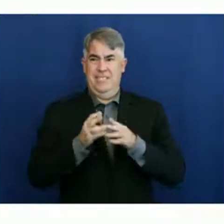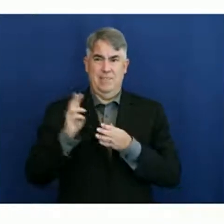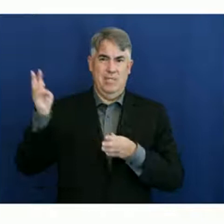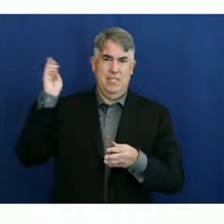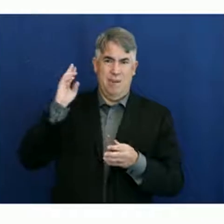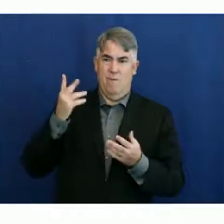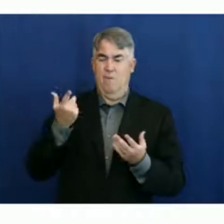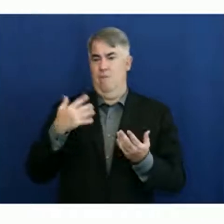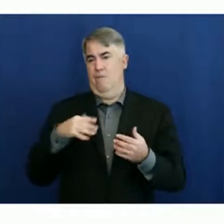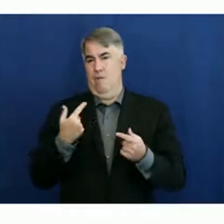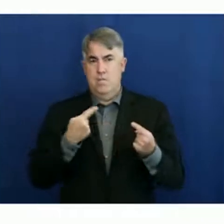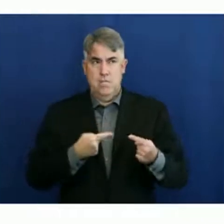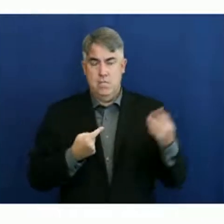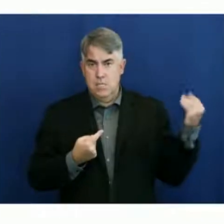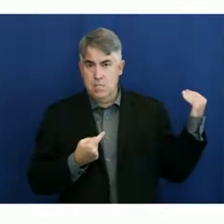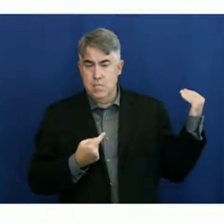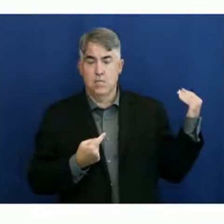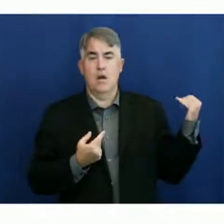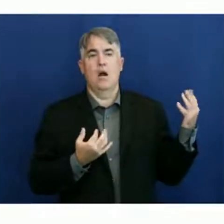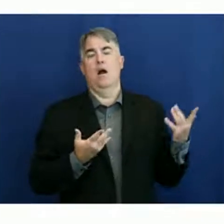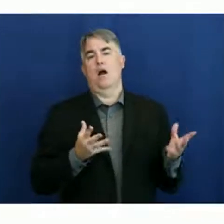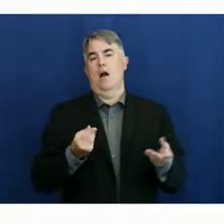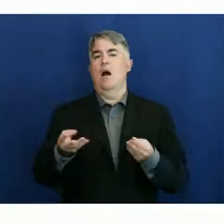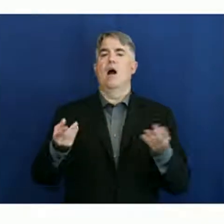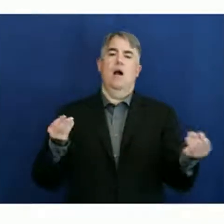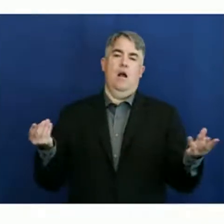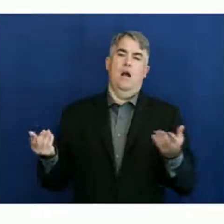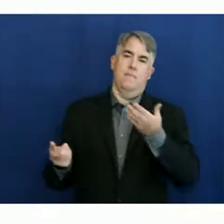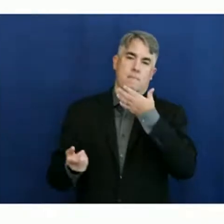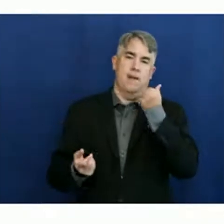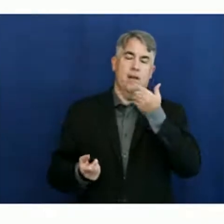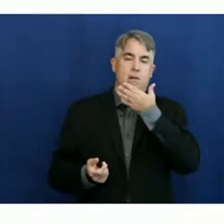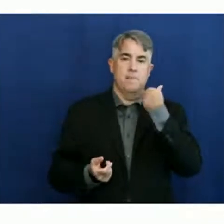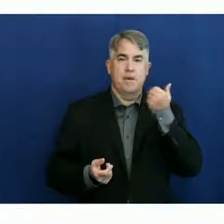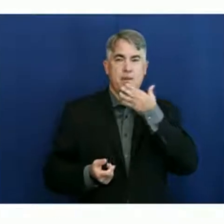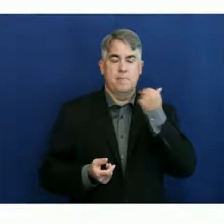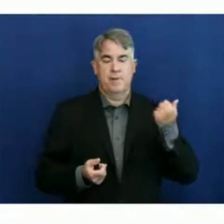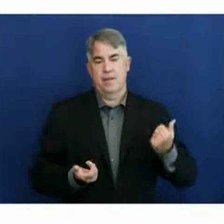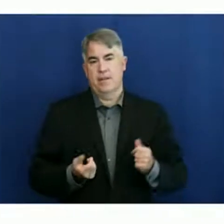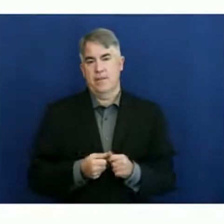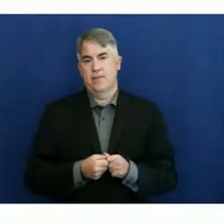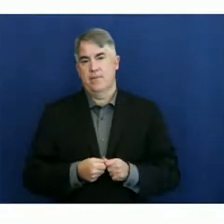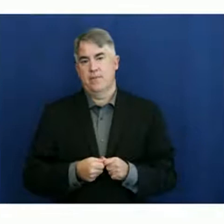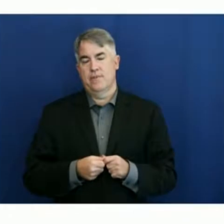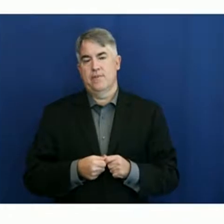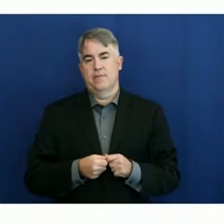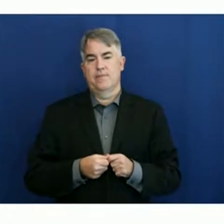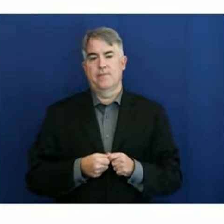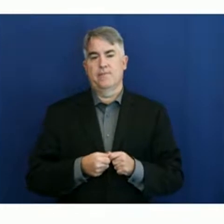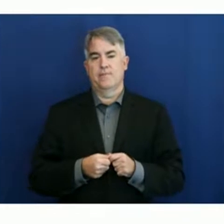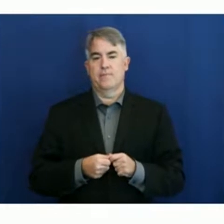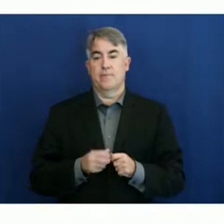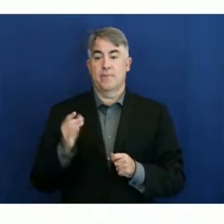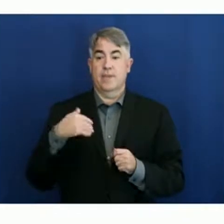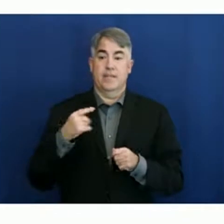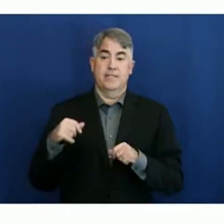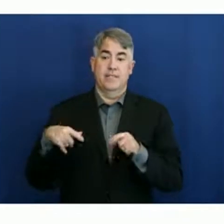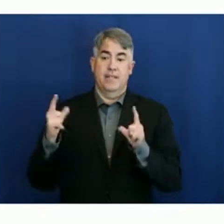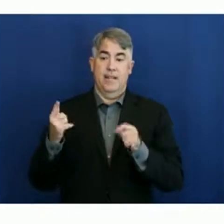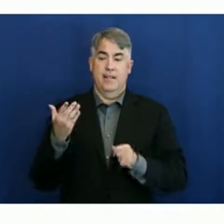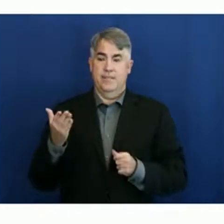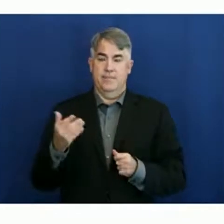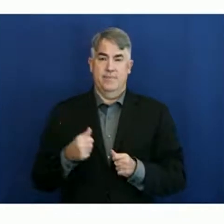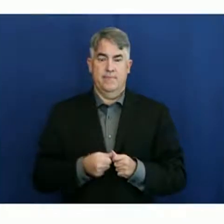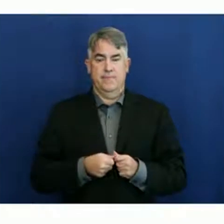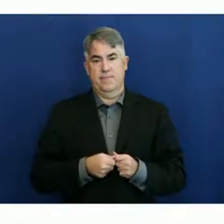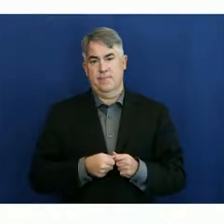of supply to meet the demand as we shift and pivot our approach to providing vaccines. Next on our dashboard, what you see